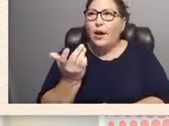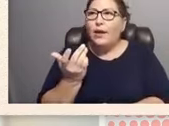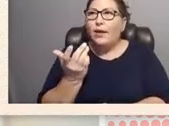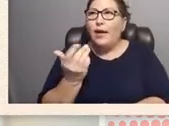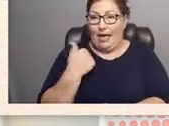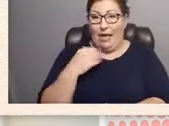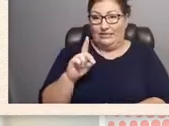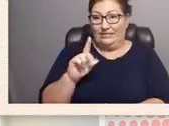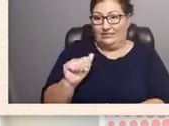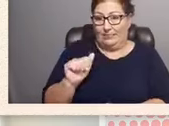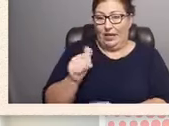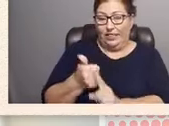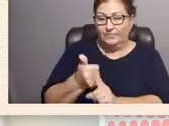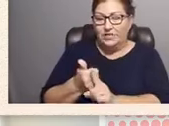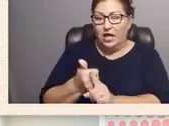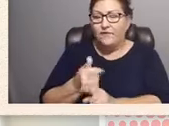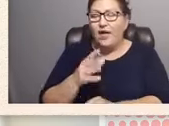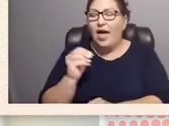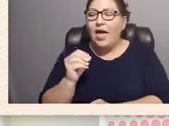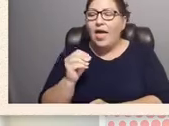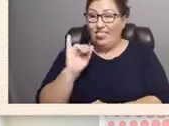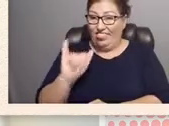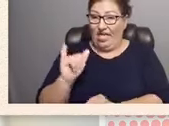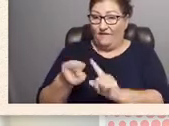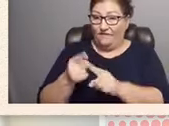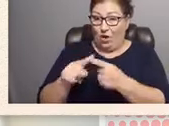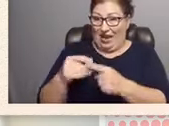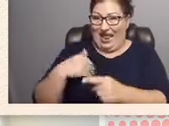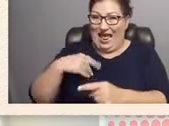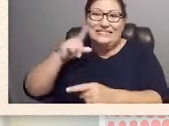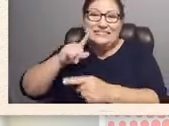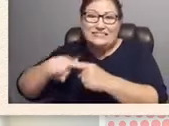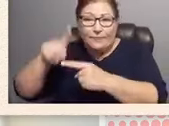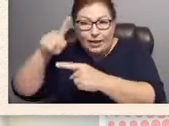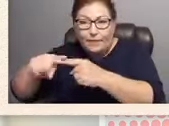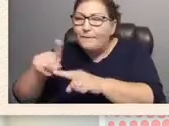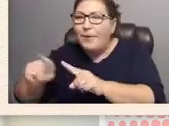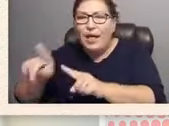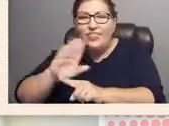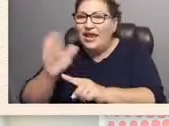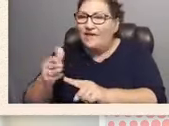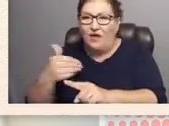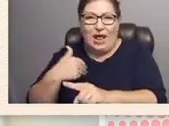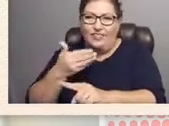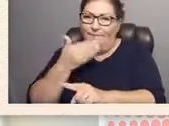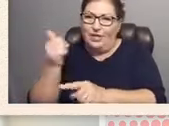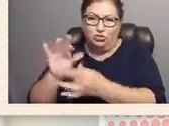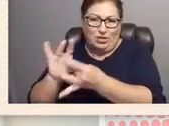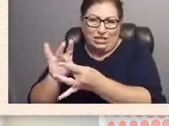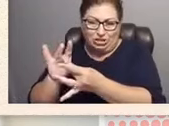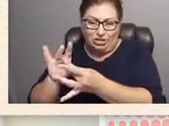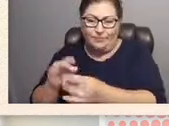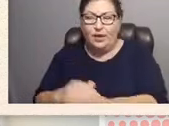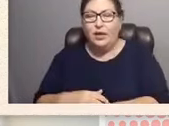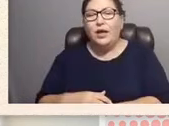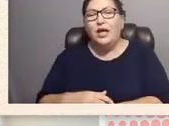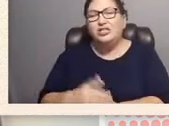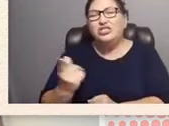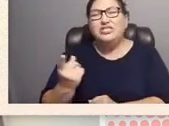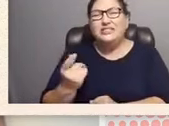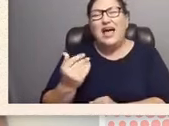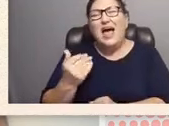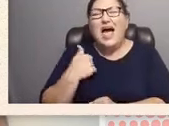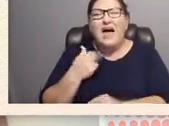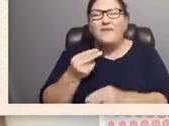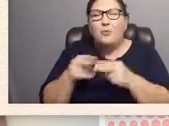disability, and that friend had a sibling, but they never had the best relationship. And just to have a little brief synopsis here,